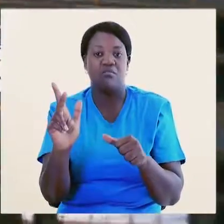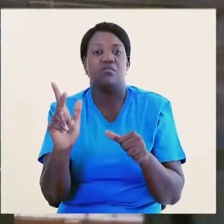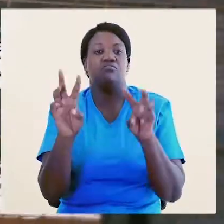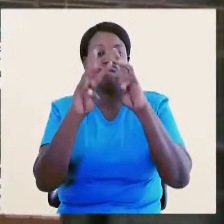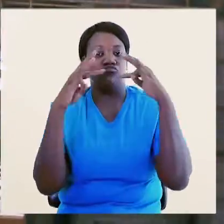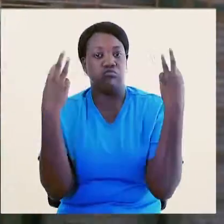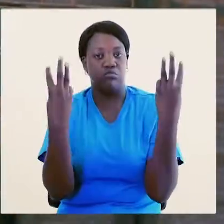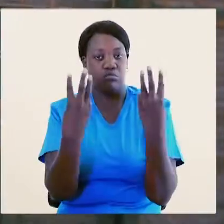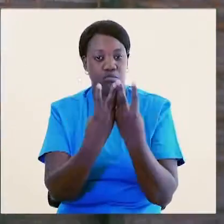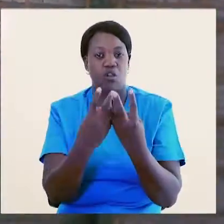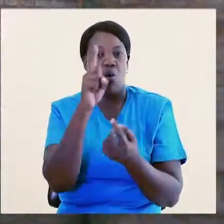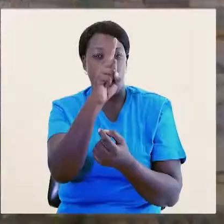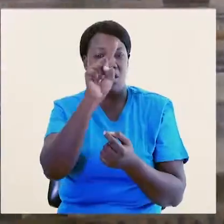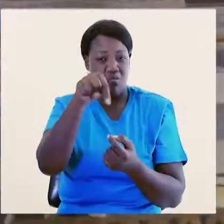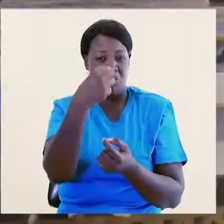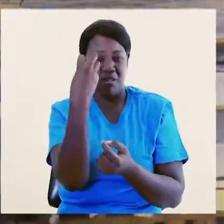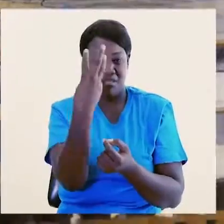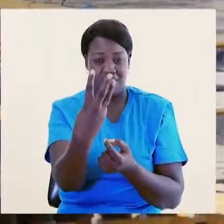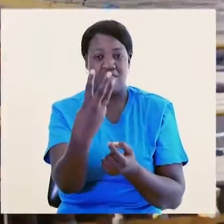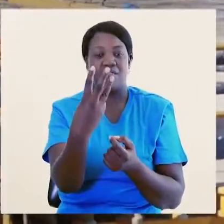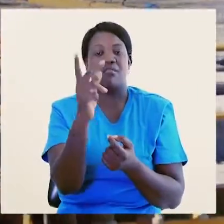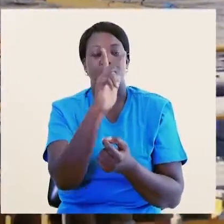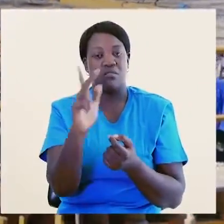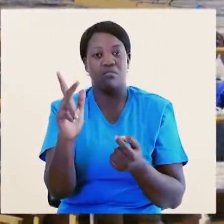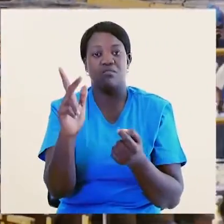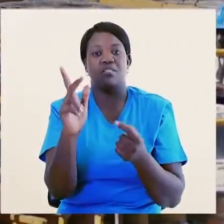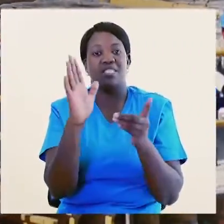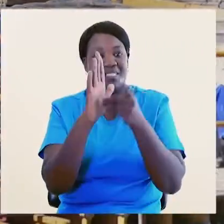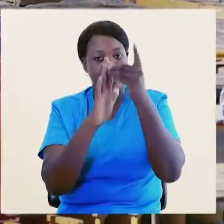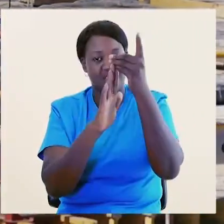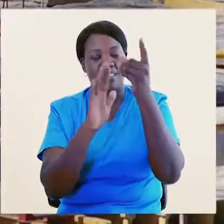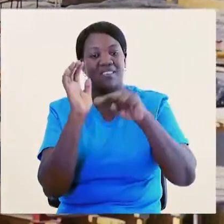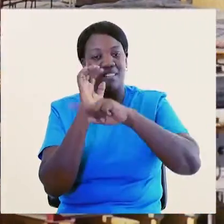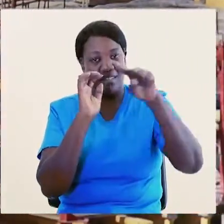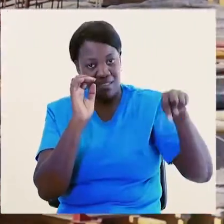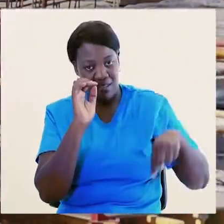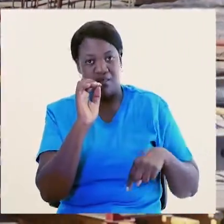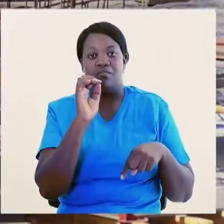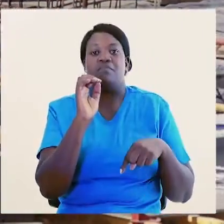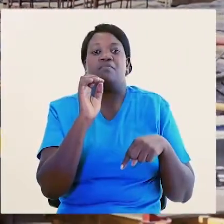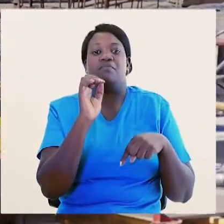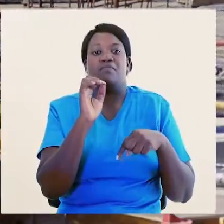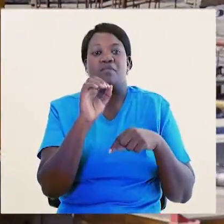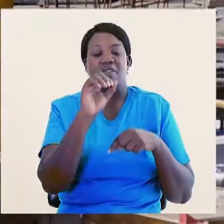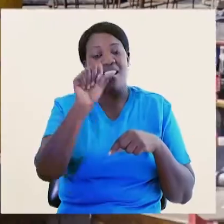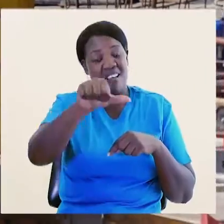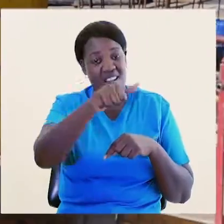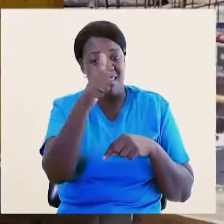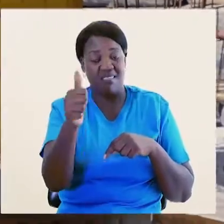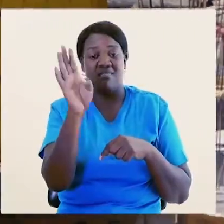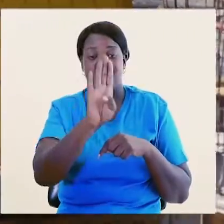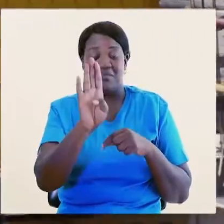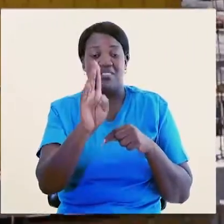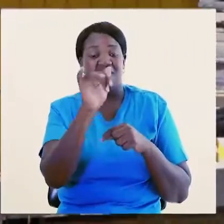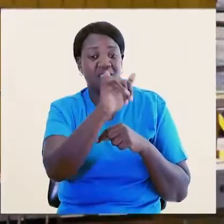which approximately 1.3 billion live in developed countries, while the other 6 billion live in developing countries, where many of